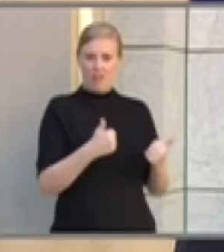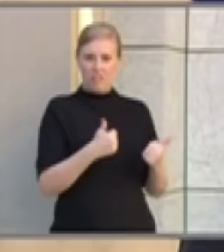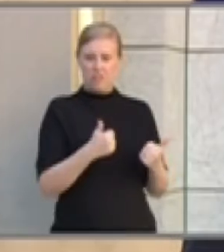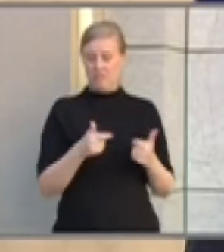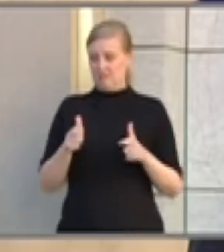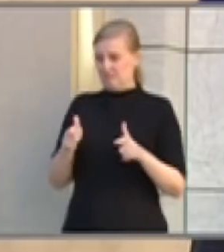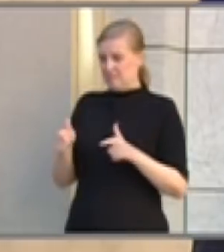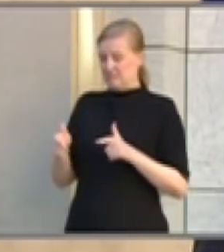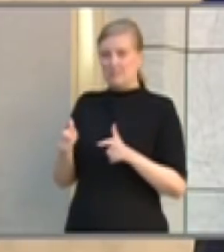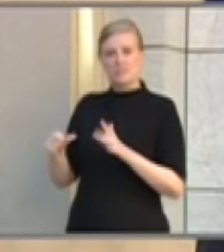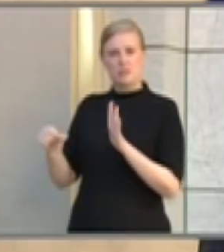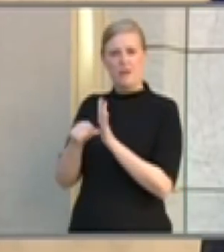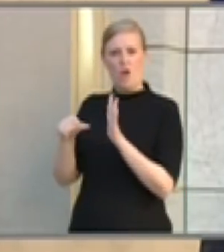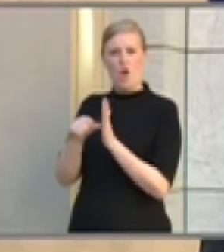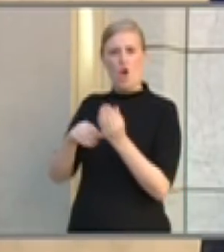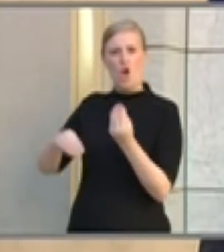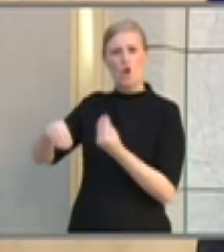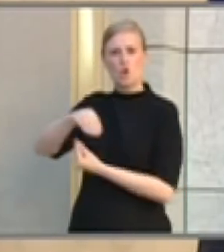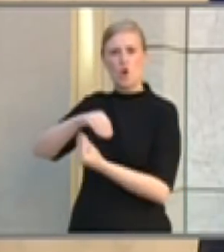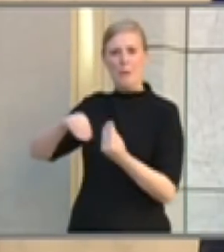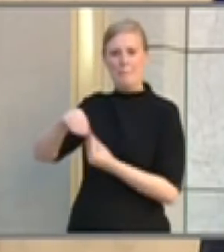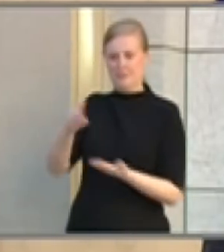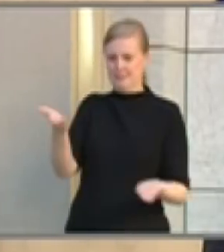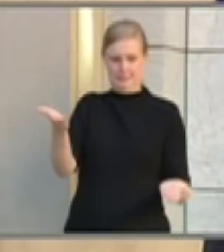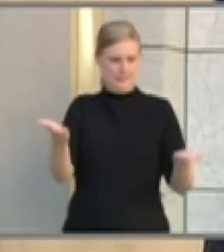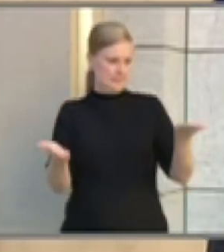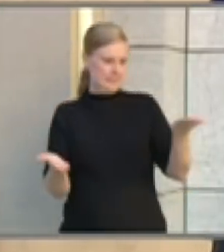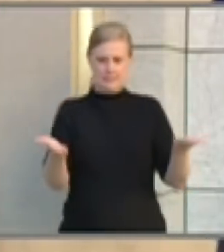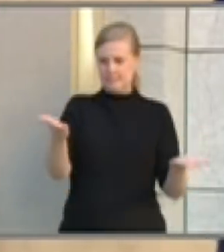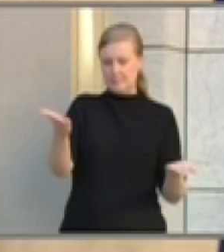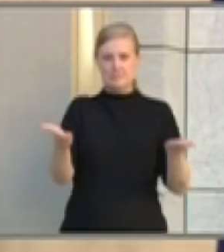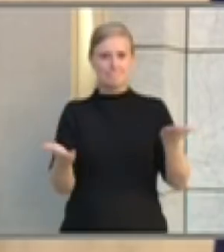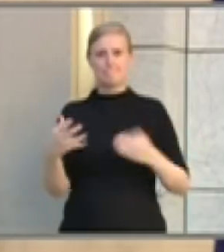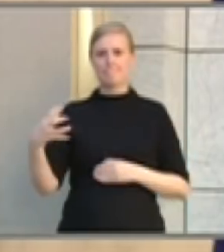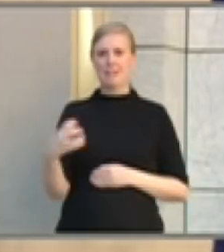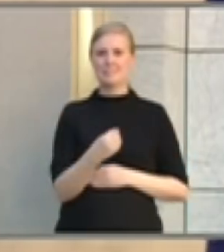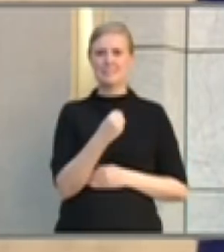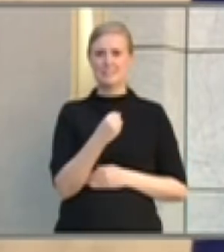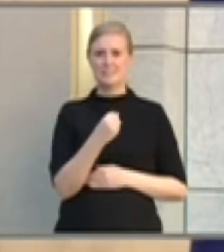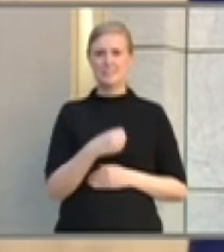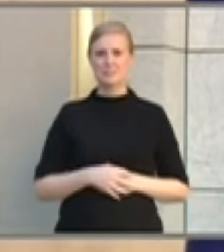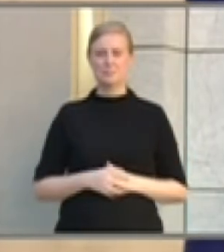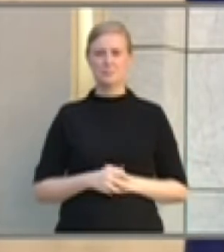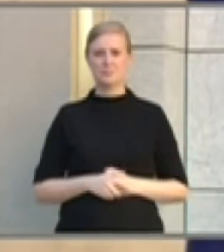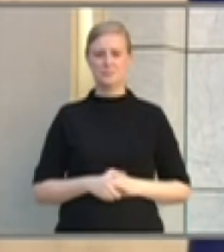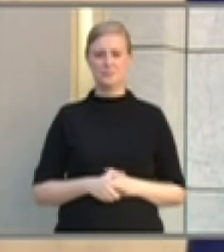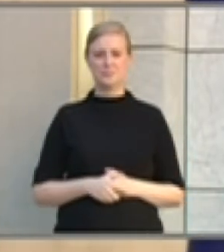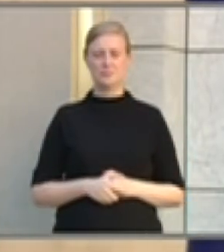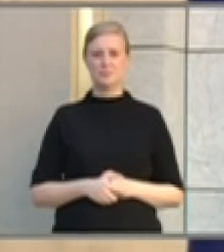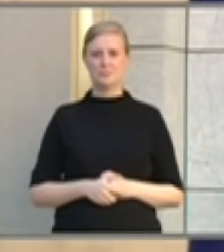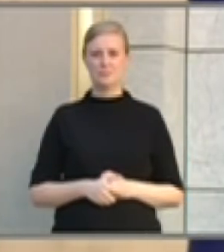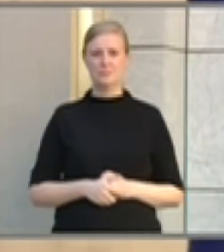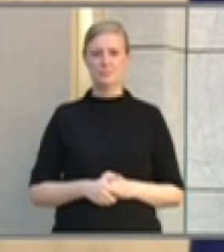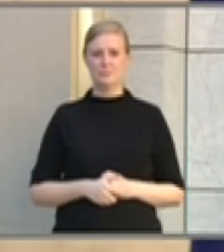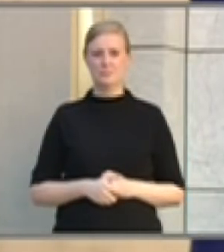facing a health crisis and an economic crisis at the same time.